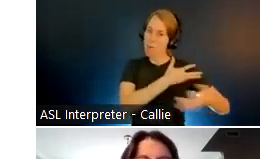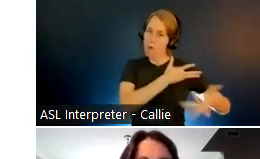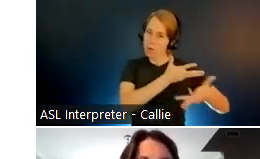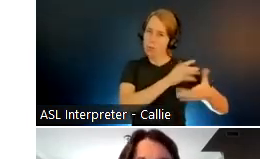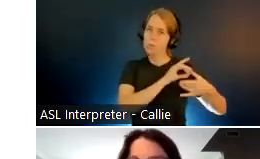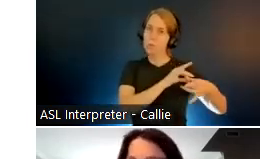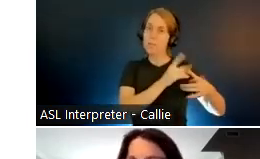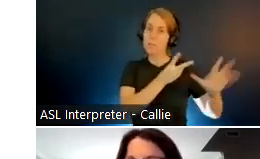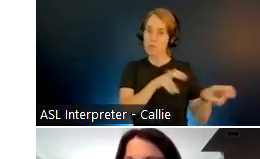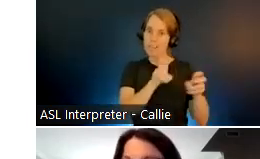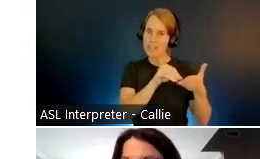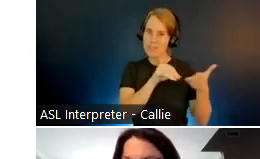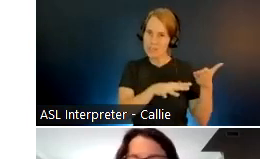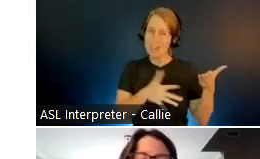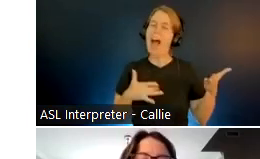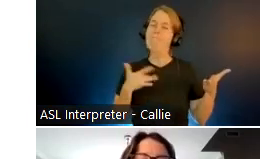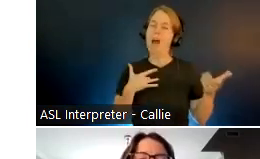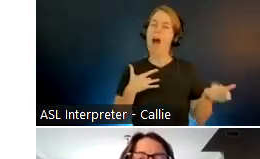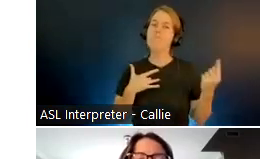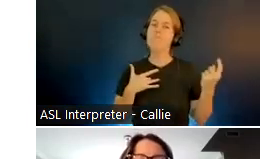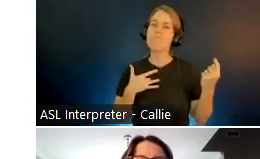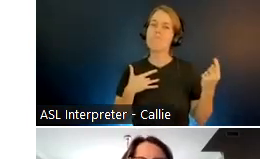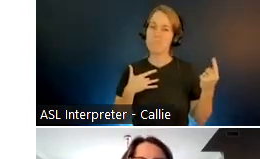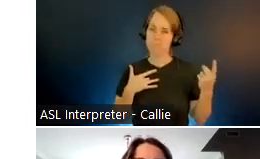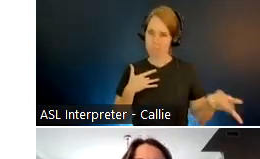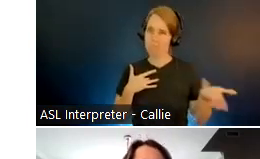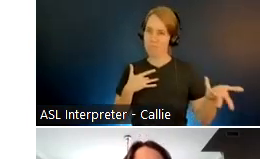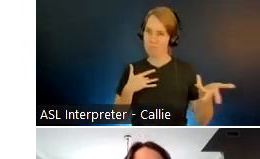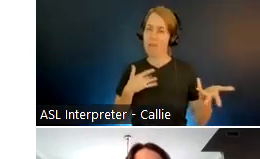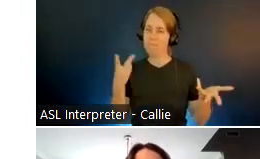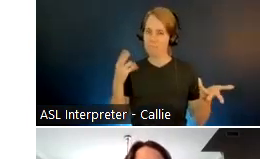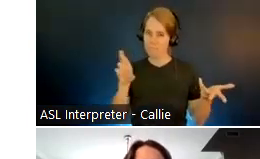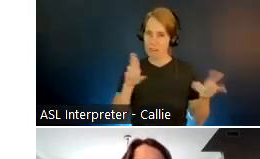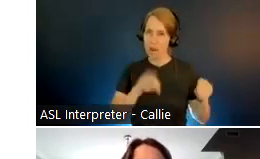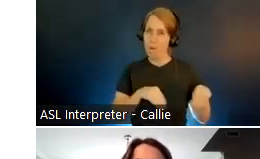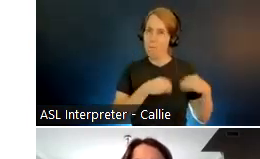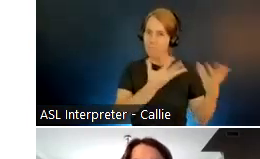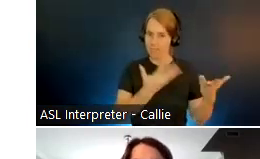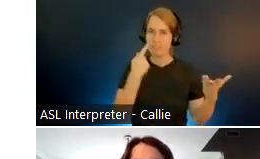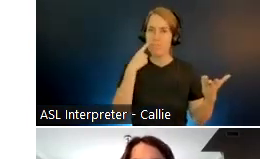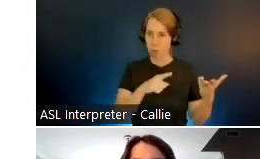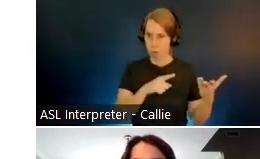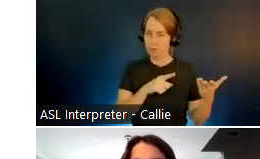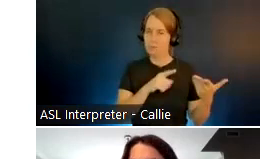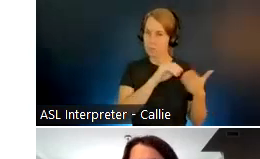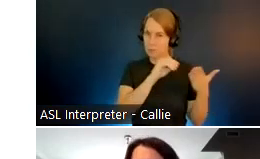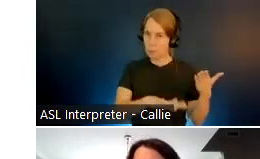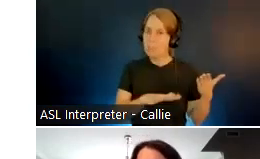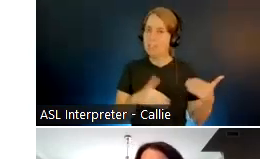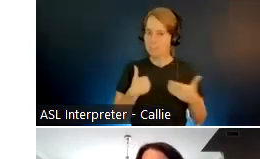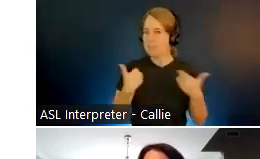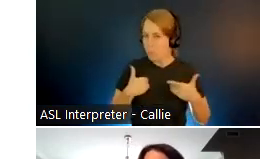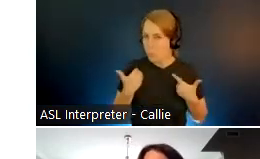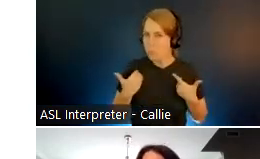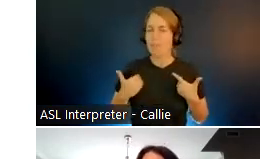a pretty good base of this, pretty good knowledge of what VR can provide as far as youth with